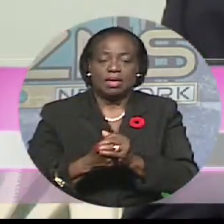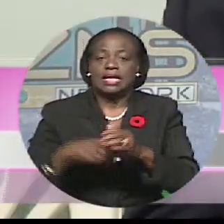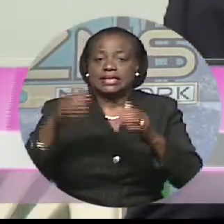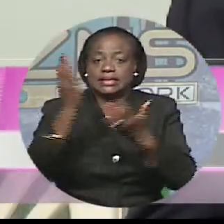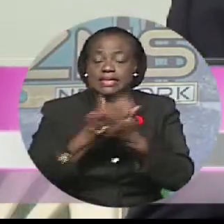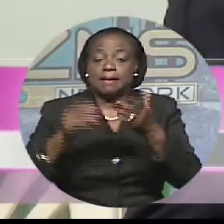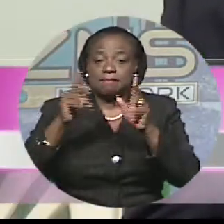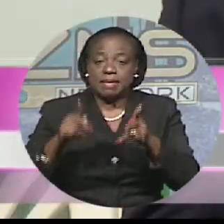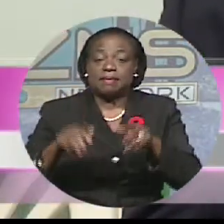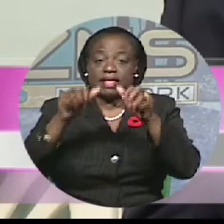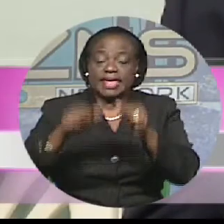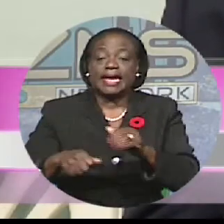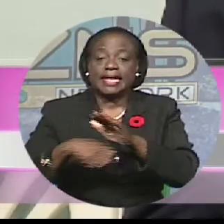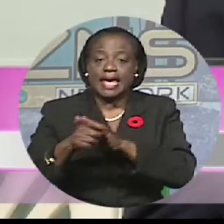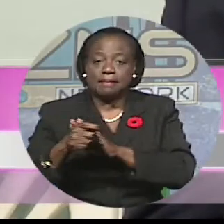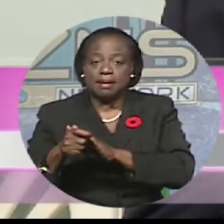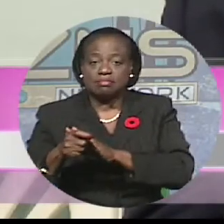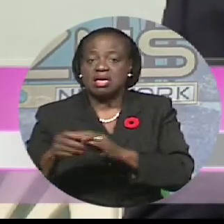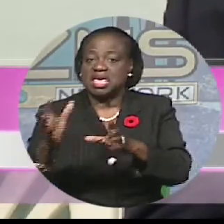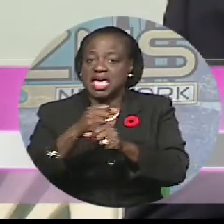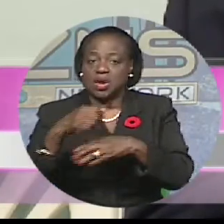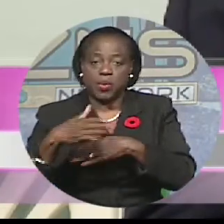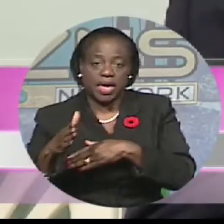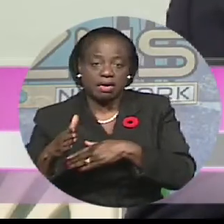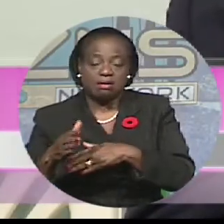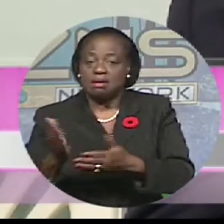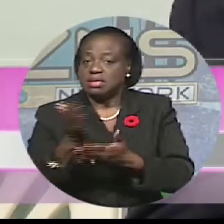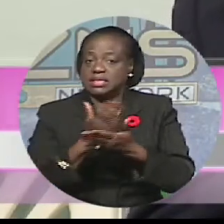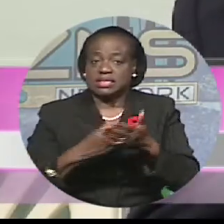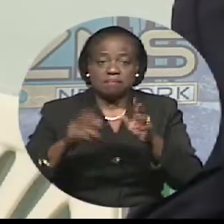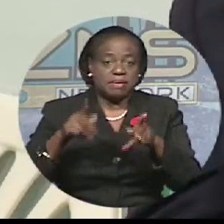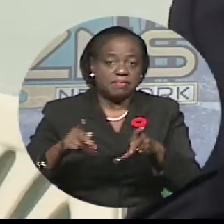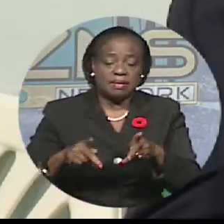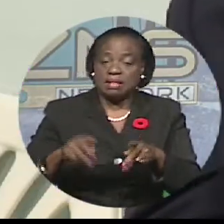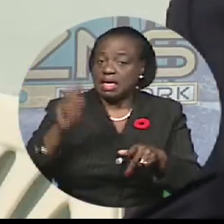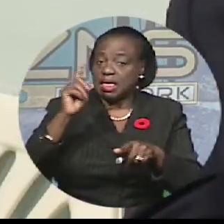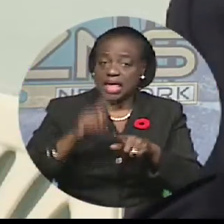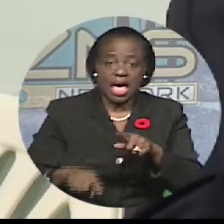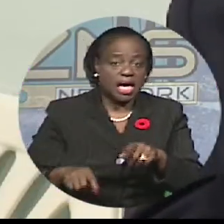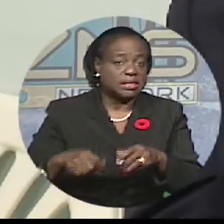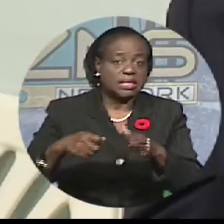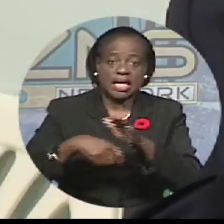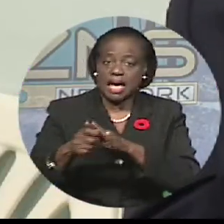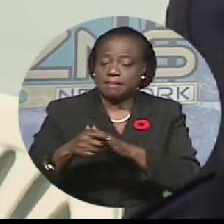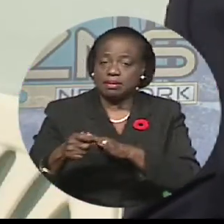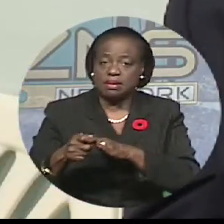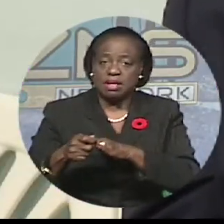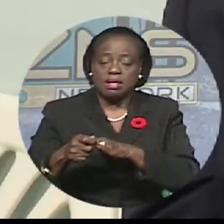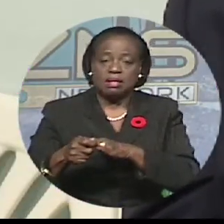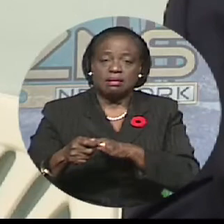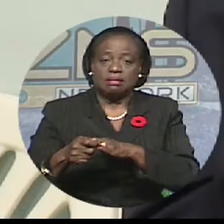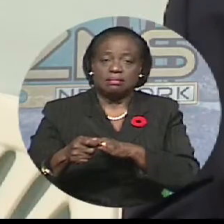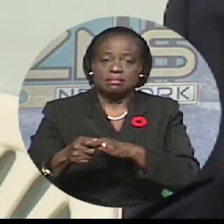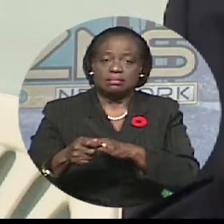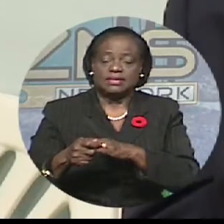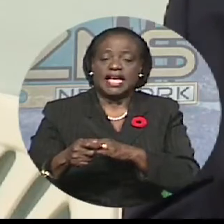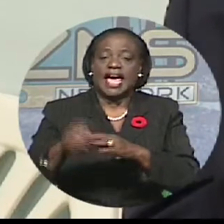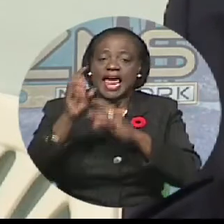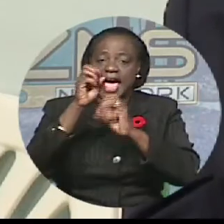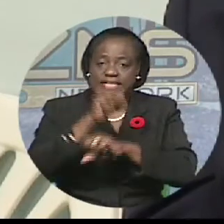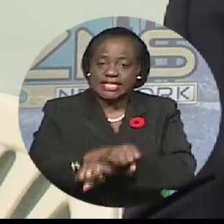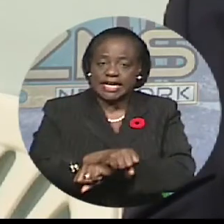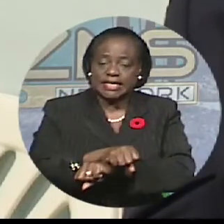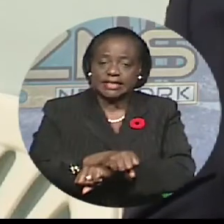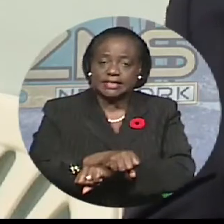gamble and just get away with it. Some people can drink alcohol and do quite well. But we're talking about the compulsive gambler who is an addict. That's how we